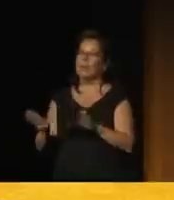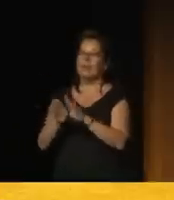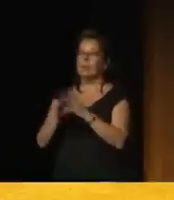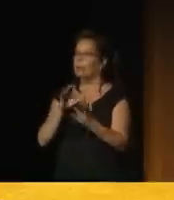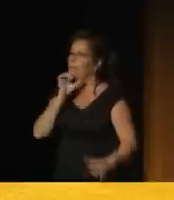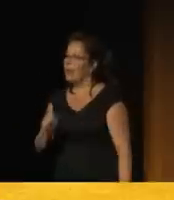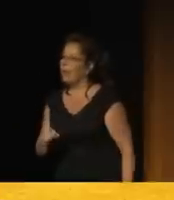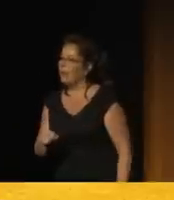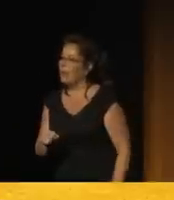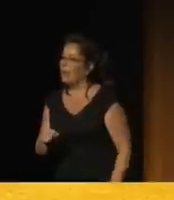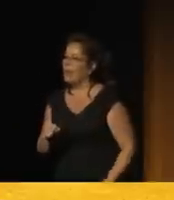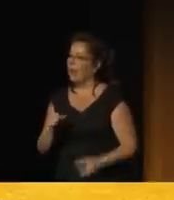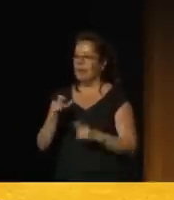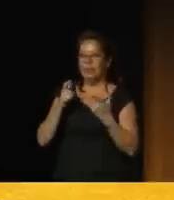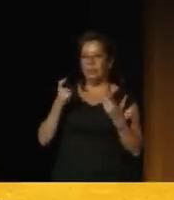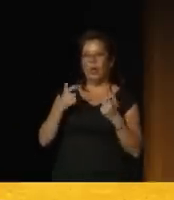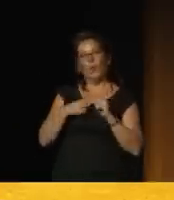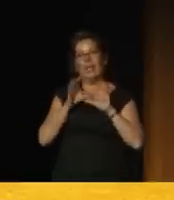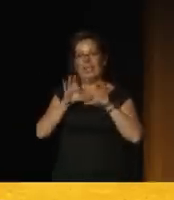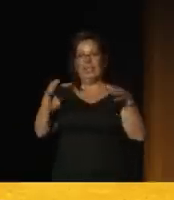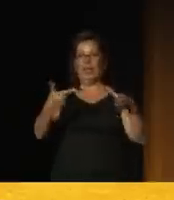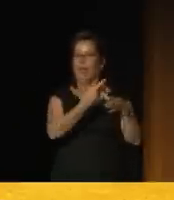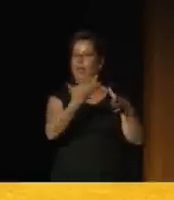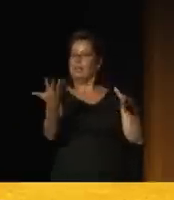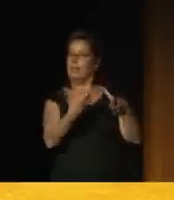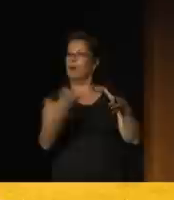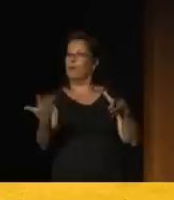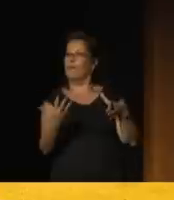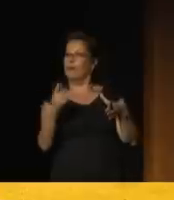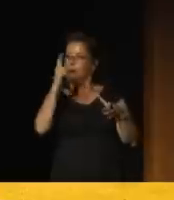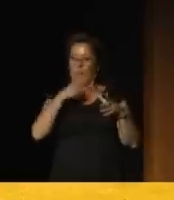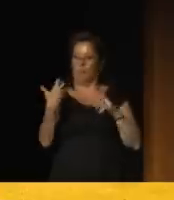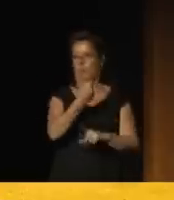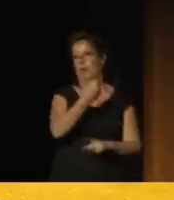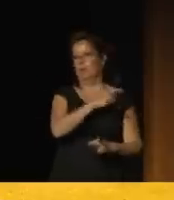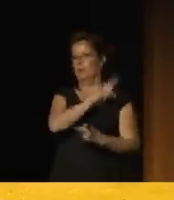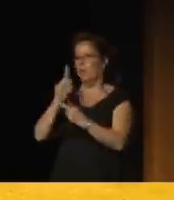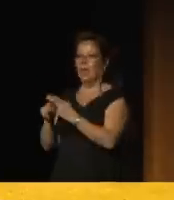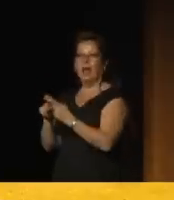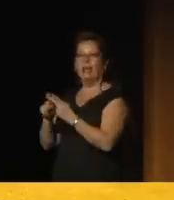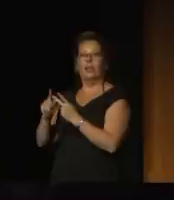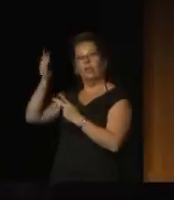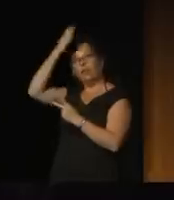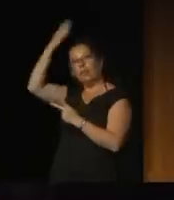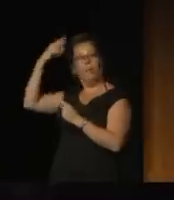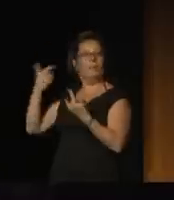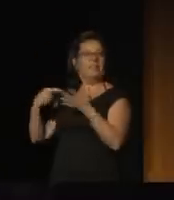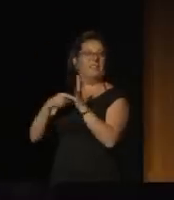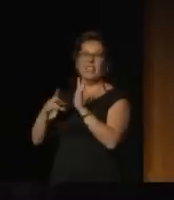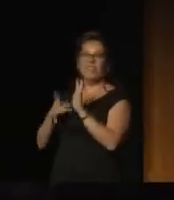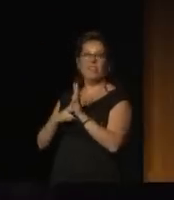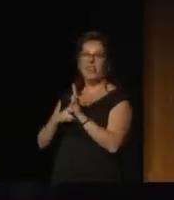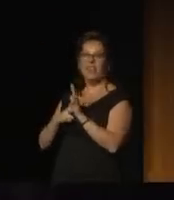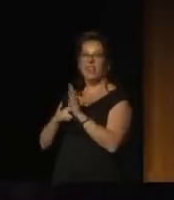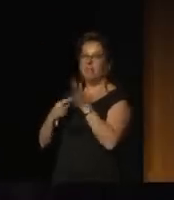it's demographics one. And then the second part of this in America is Trump is a reality TV figure. And